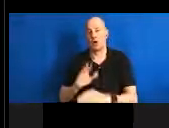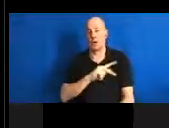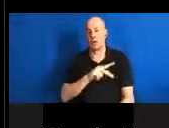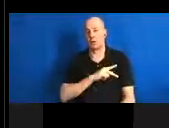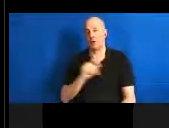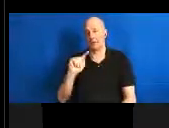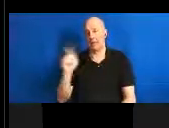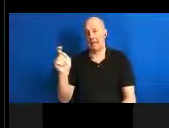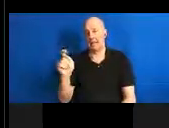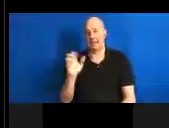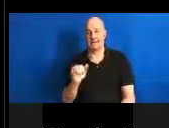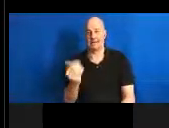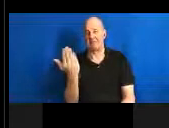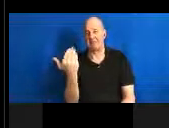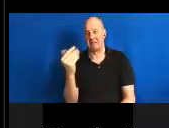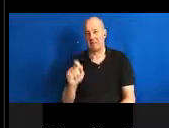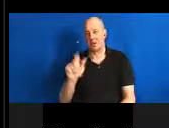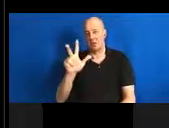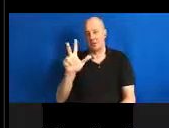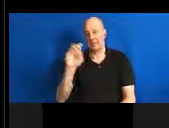So that's about 15.3% right now.